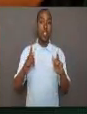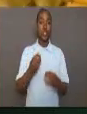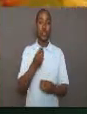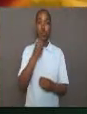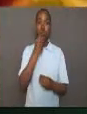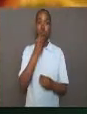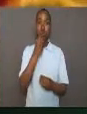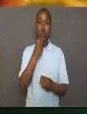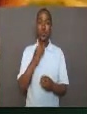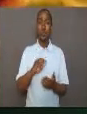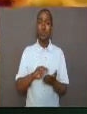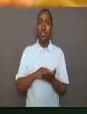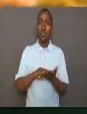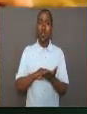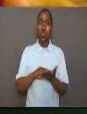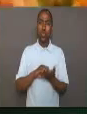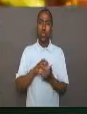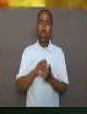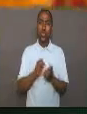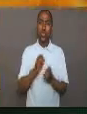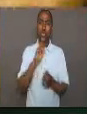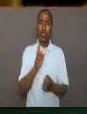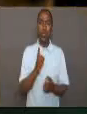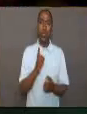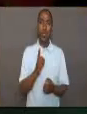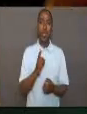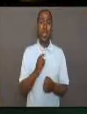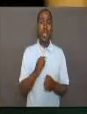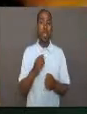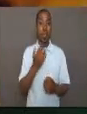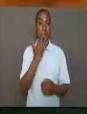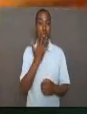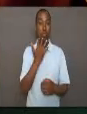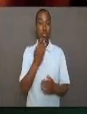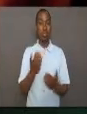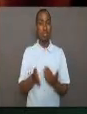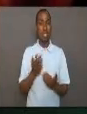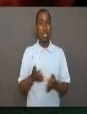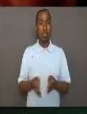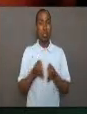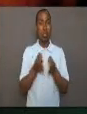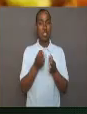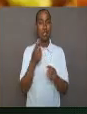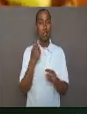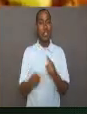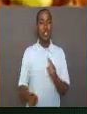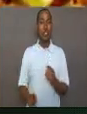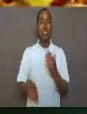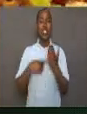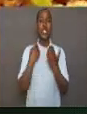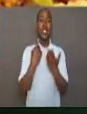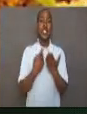are insoluble and cannot be absorbed into the bloodstream. Therefore,